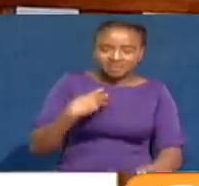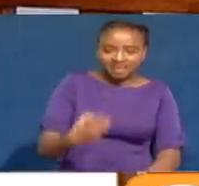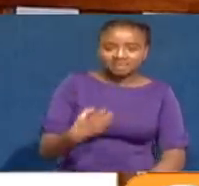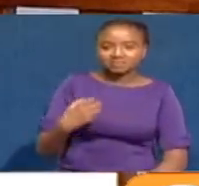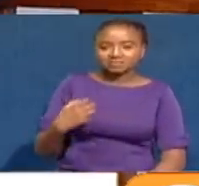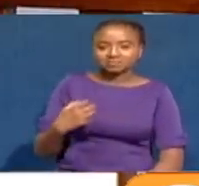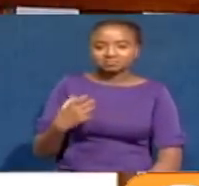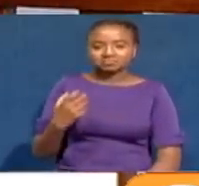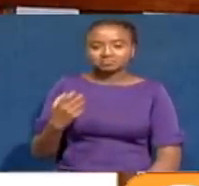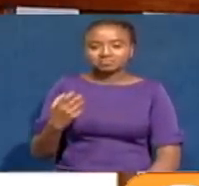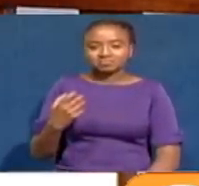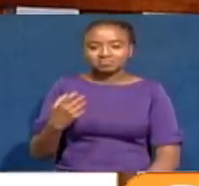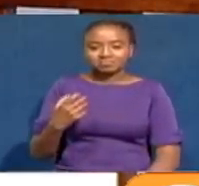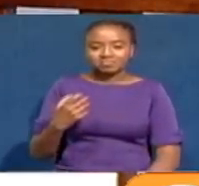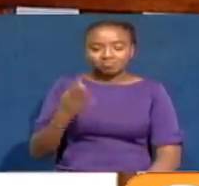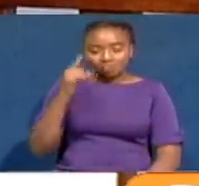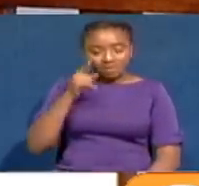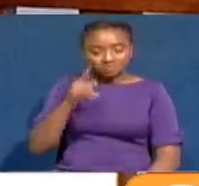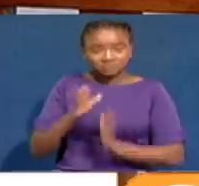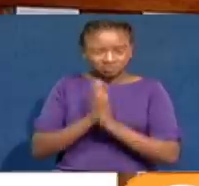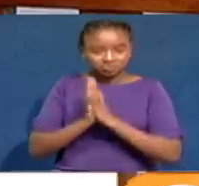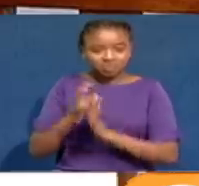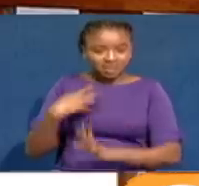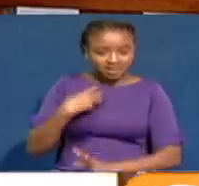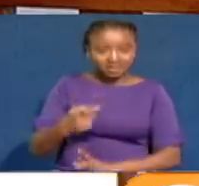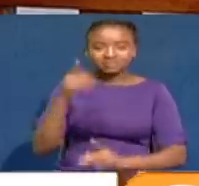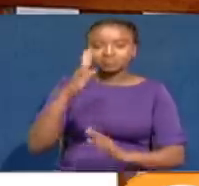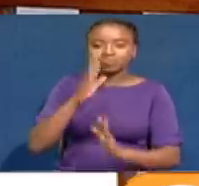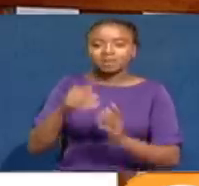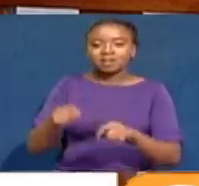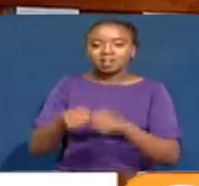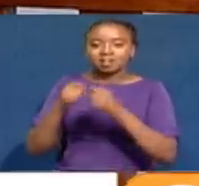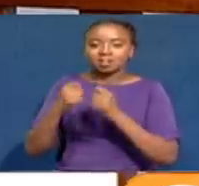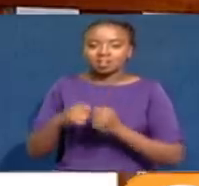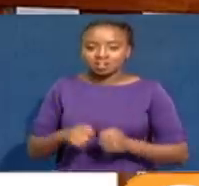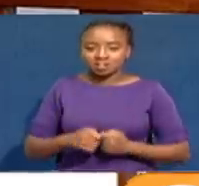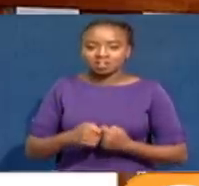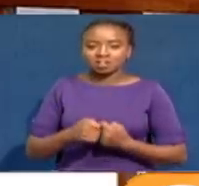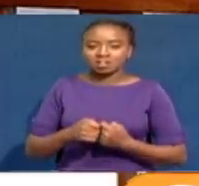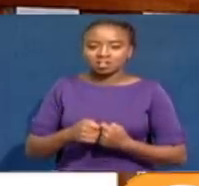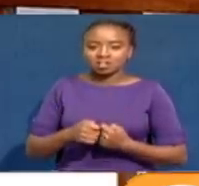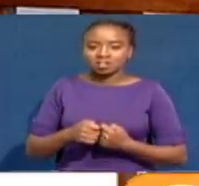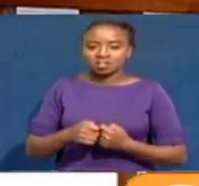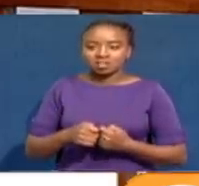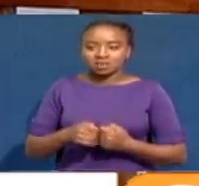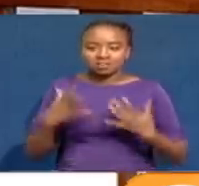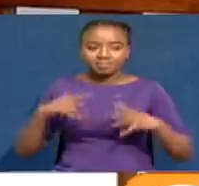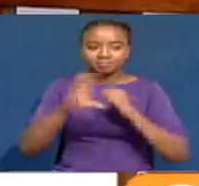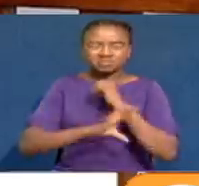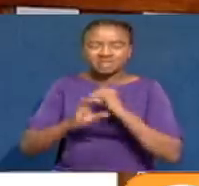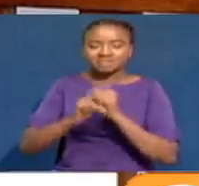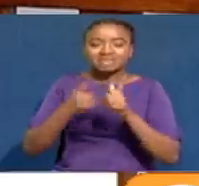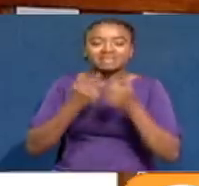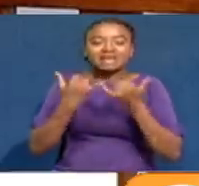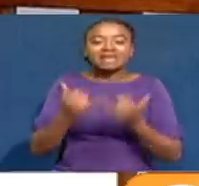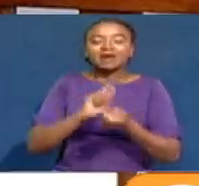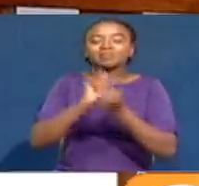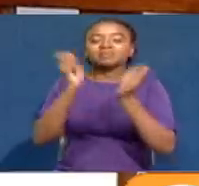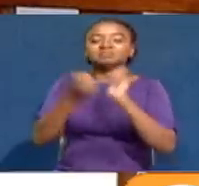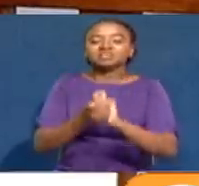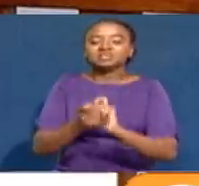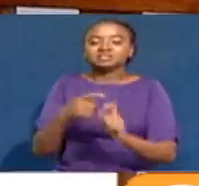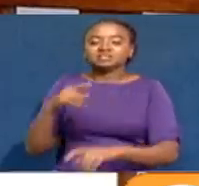was reckless. It was going to bring down the country. Here they now turned it into a hustler versus the rest. Because when you go and tell somebody